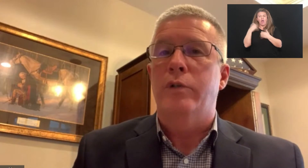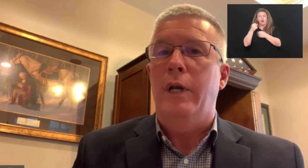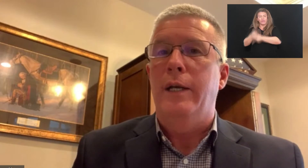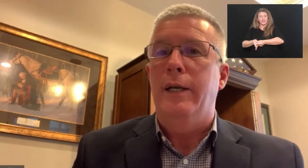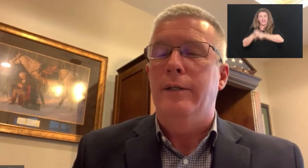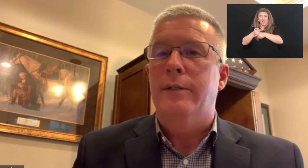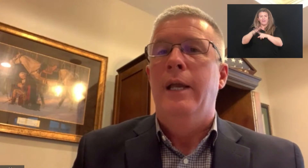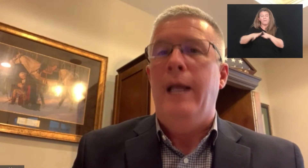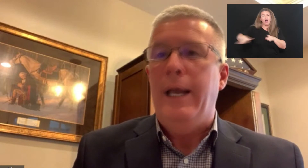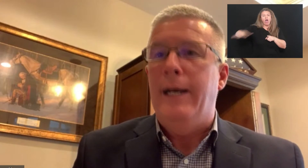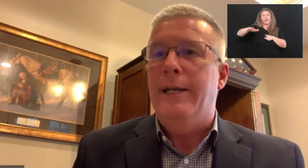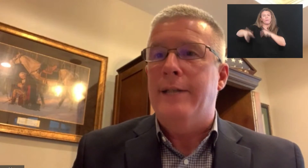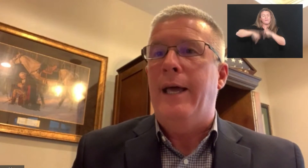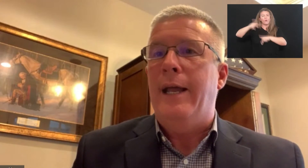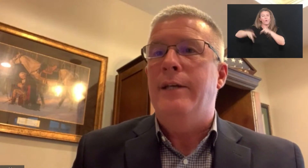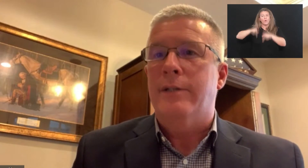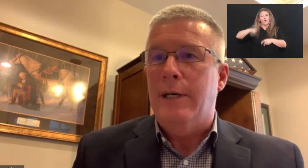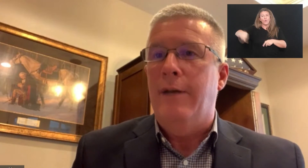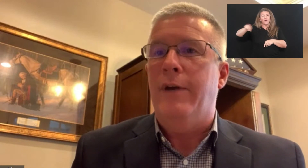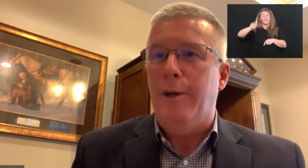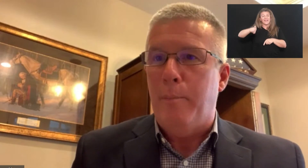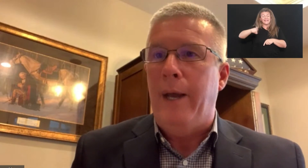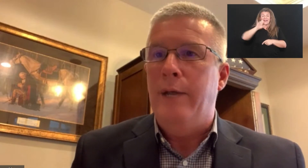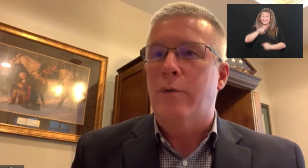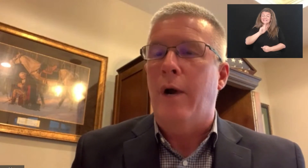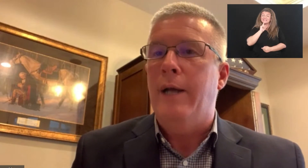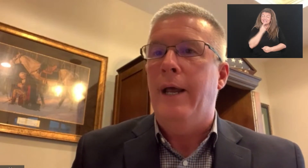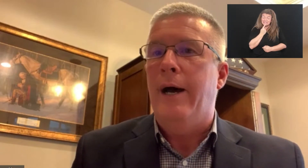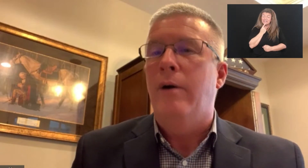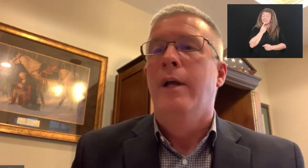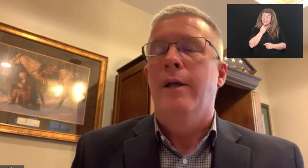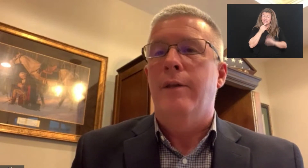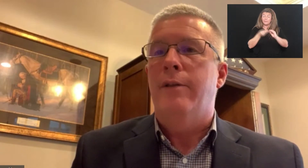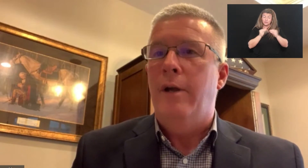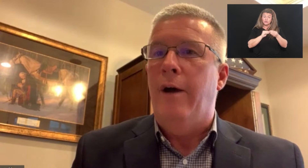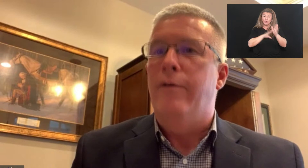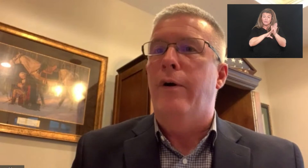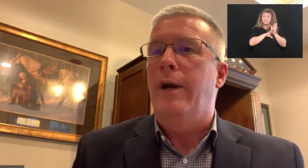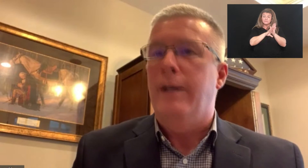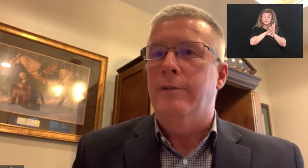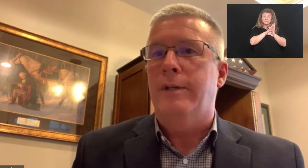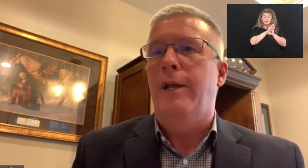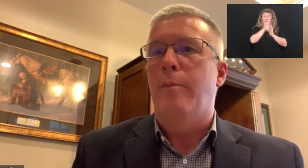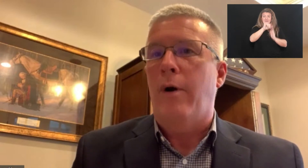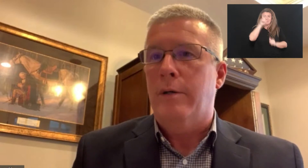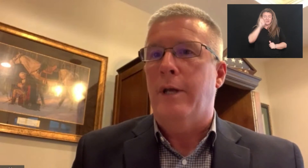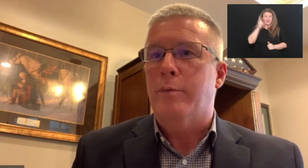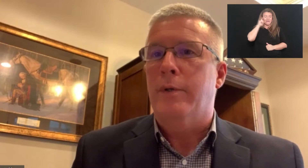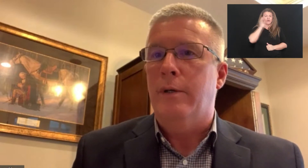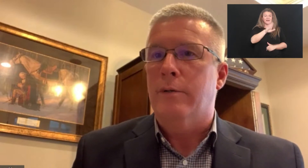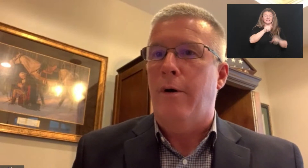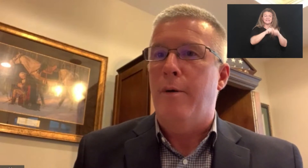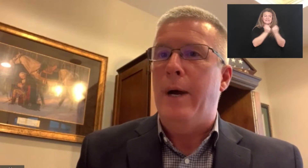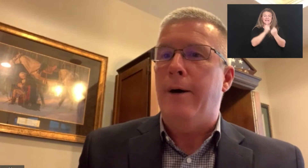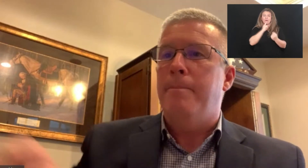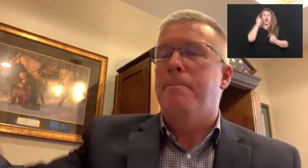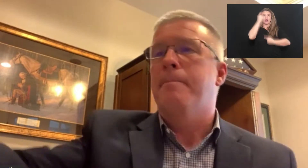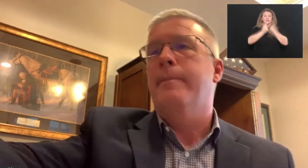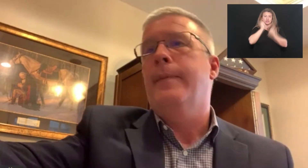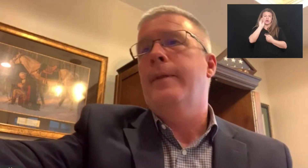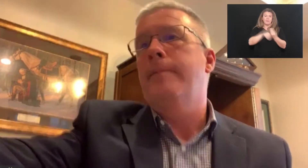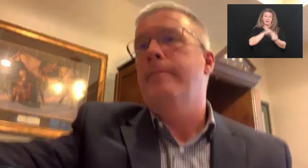West Virginians, and it is at a significant pace right now that the governor and his team are exceptionally concerned